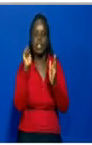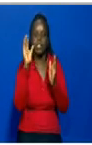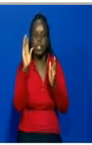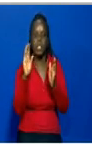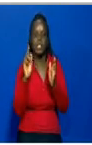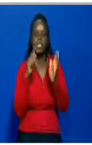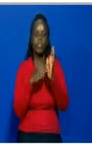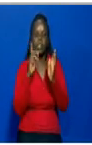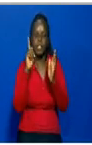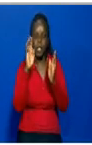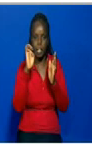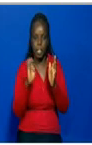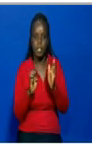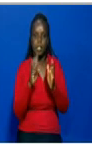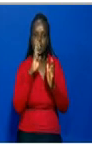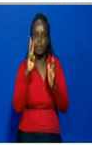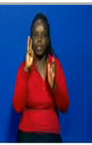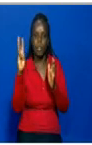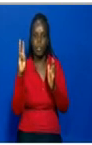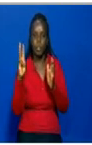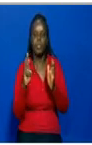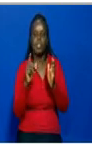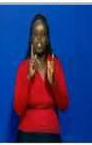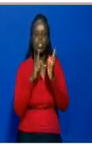www.kicd.ac.ke. That is